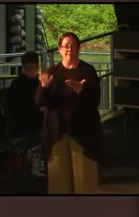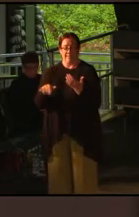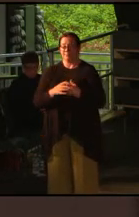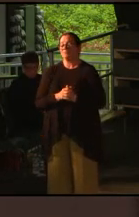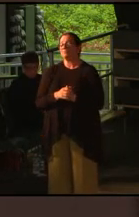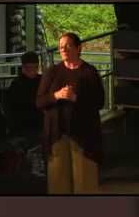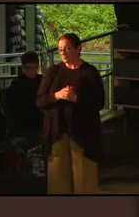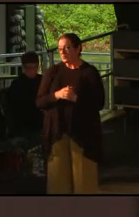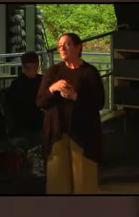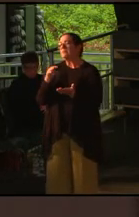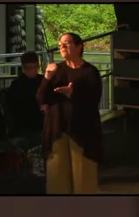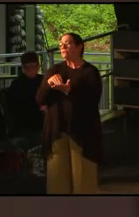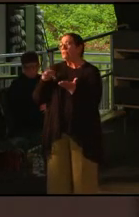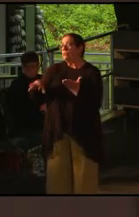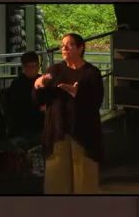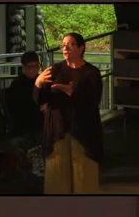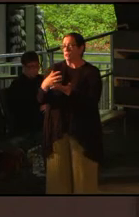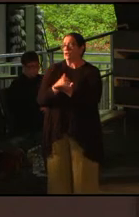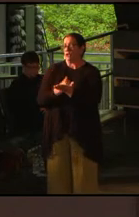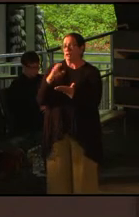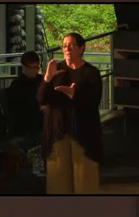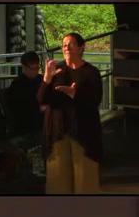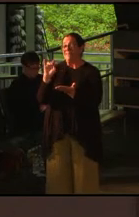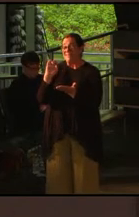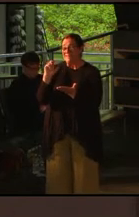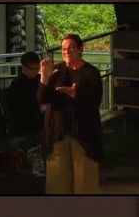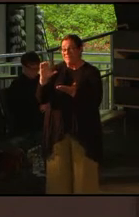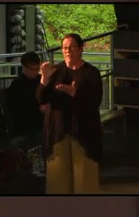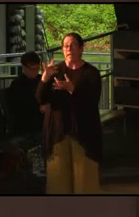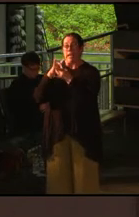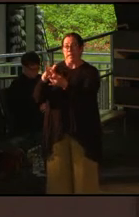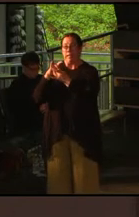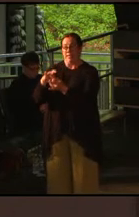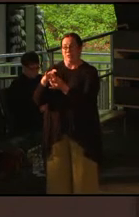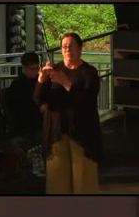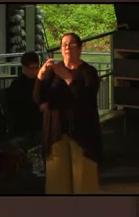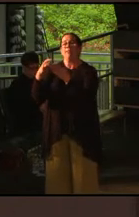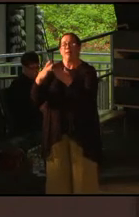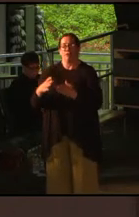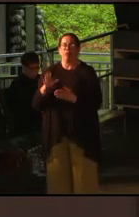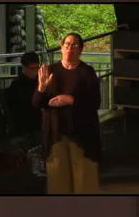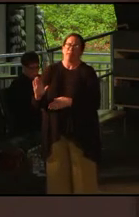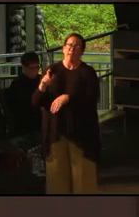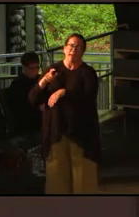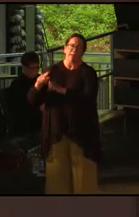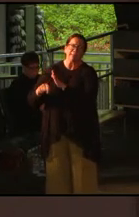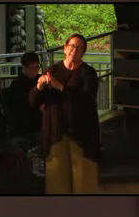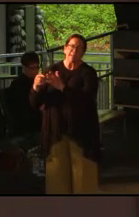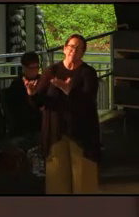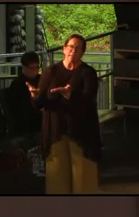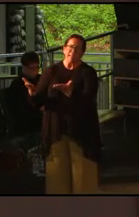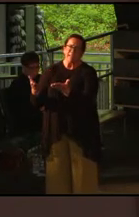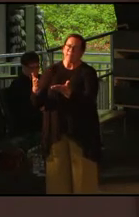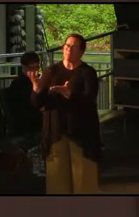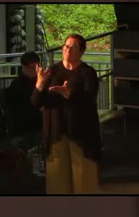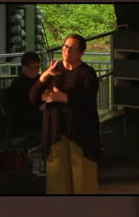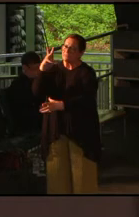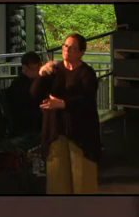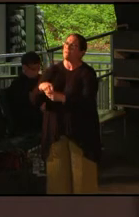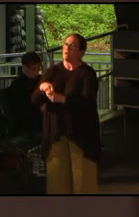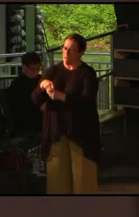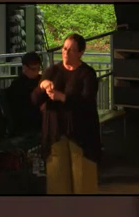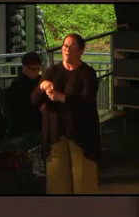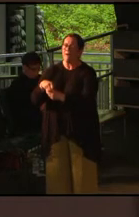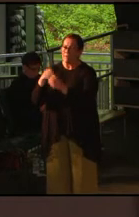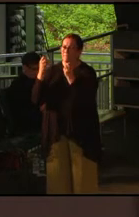Students earning the distinction of Civic Engagement Leader have committed their time at Bristol to leading efforts that work